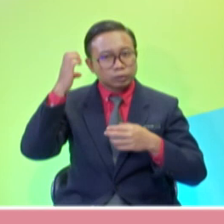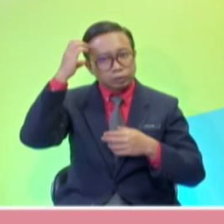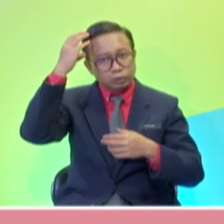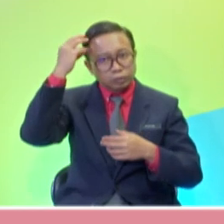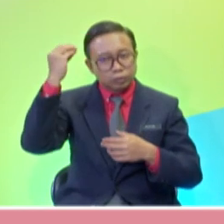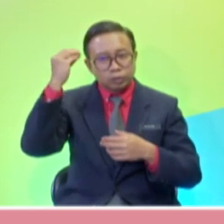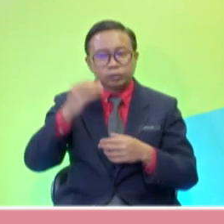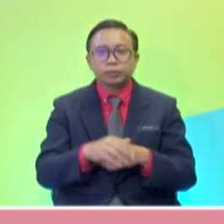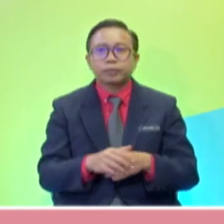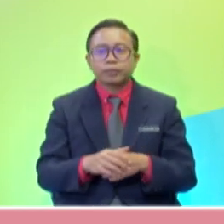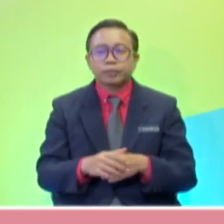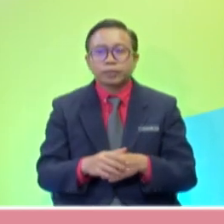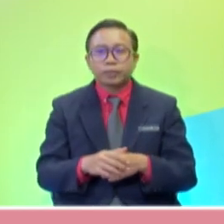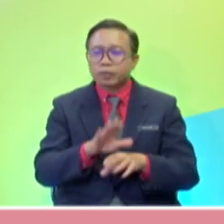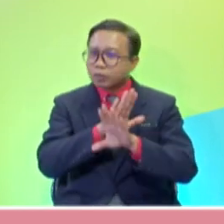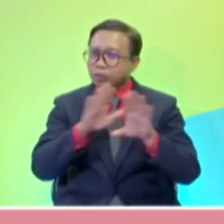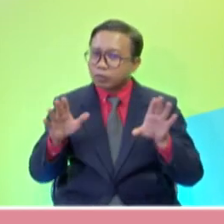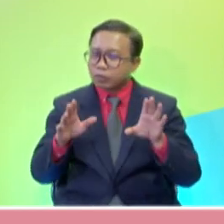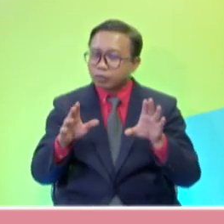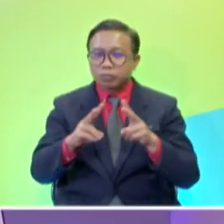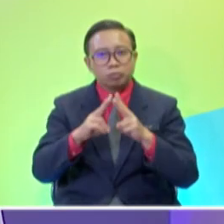or experiences that's not really,